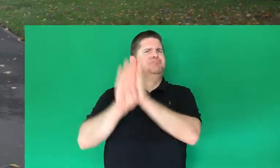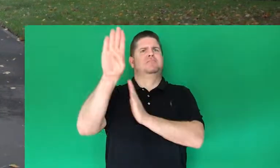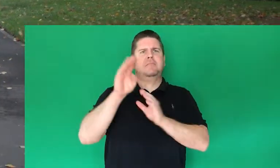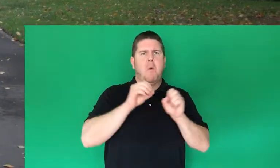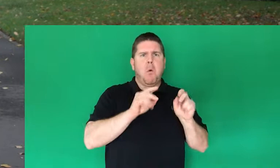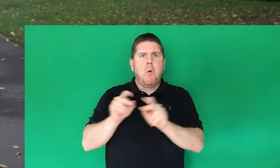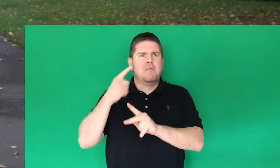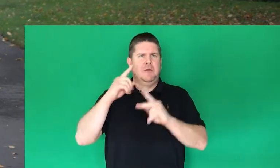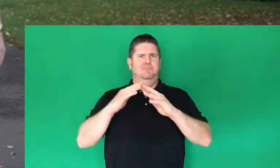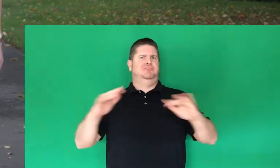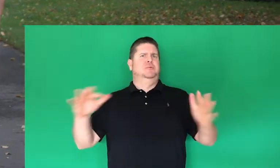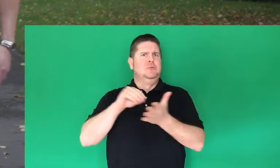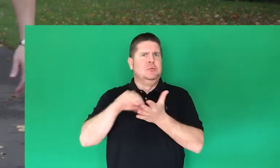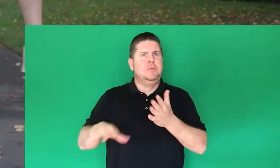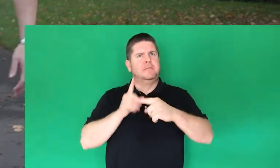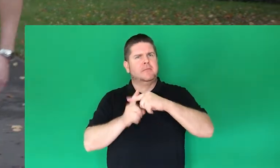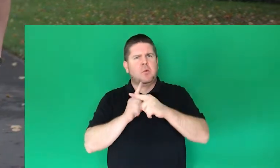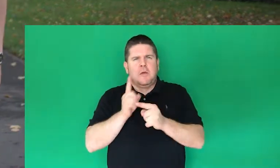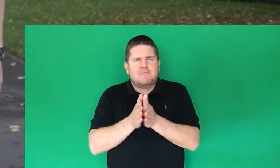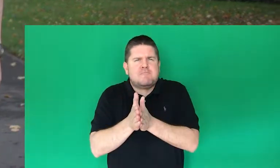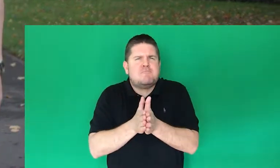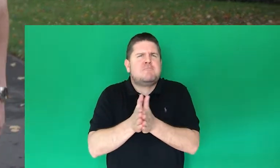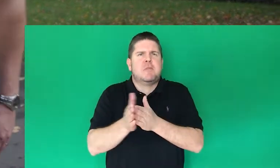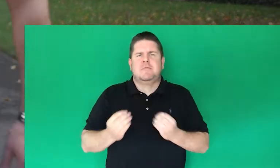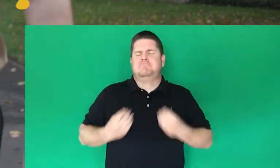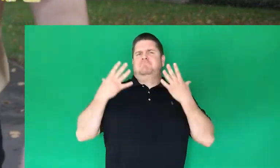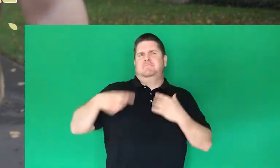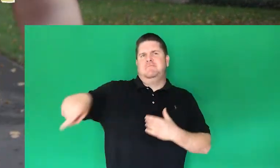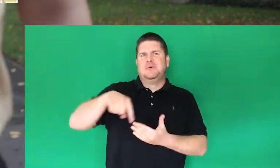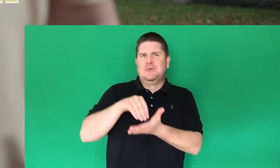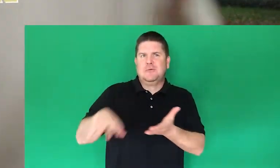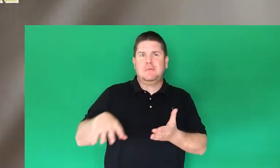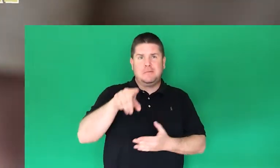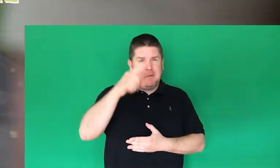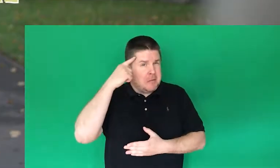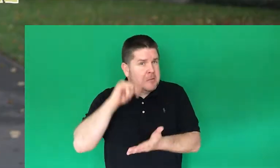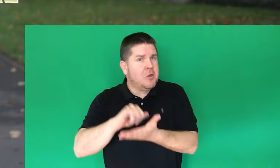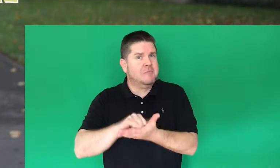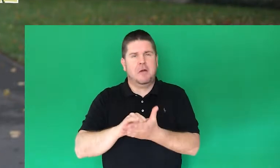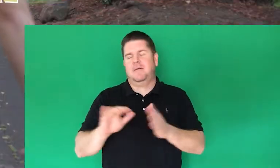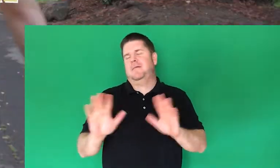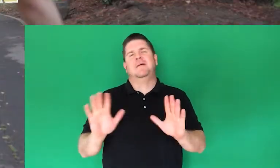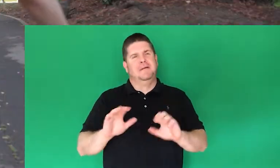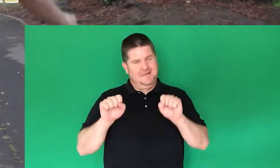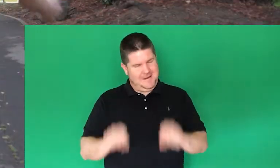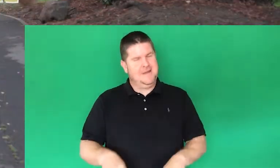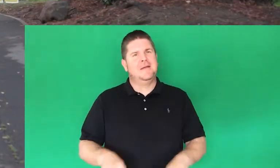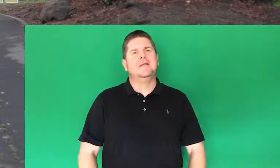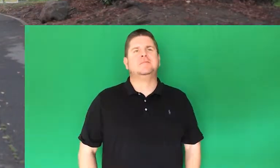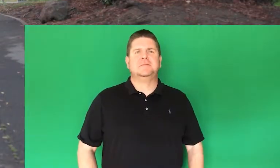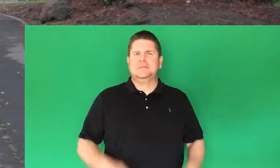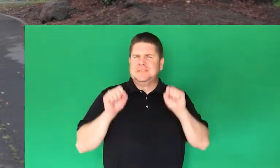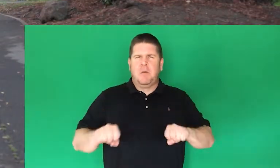student's trajectory, open doors of opportunity for a greater diversity of students, and motivate and inspire students. Sound too good to